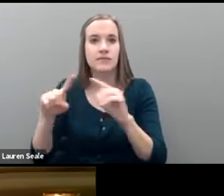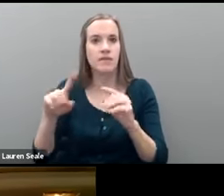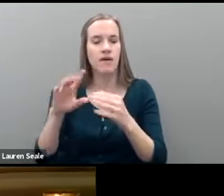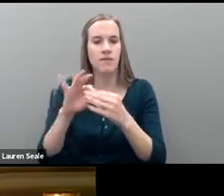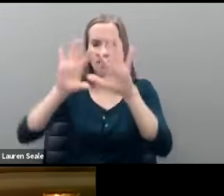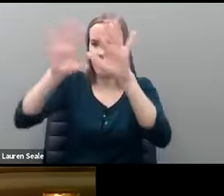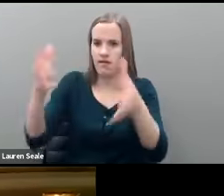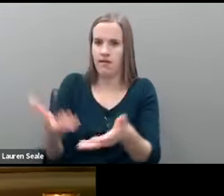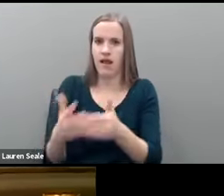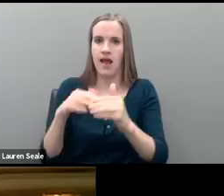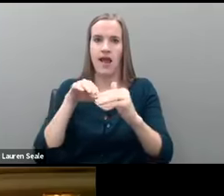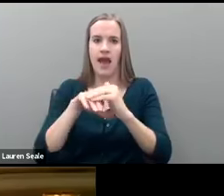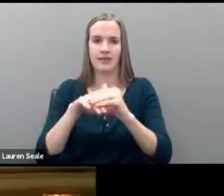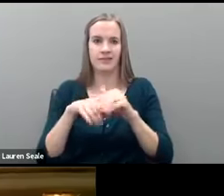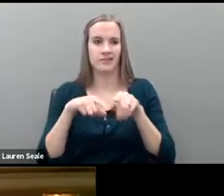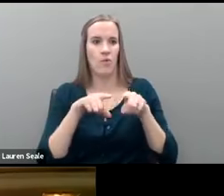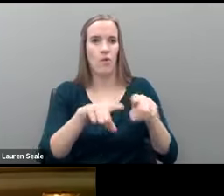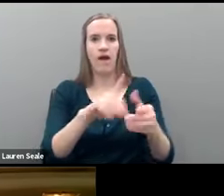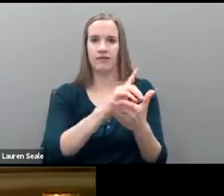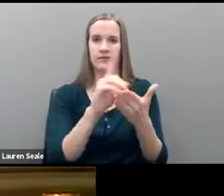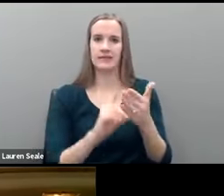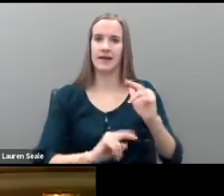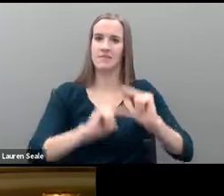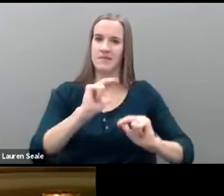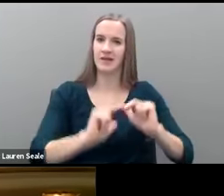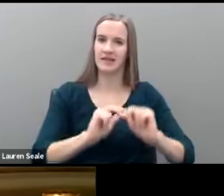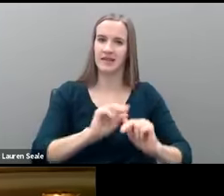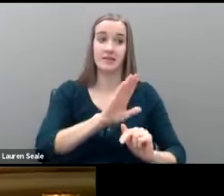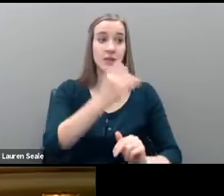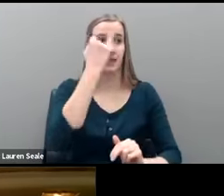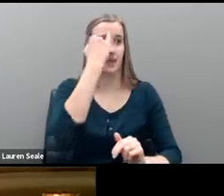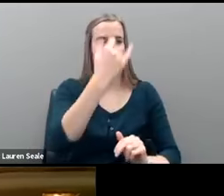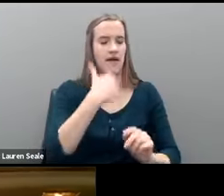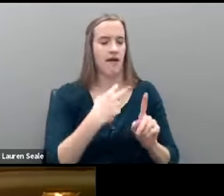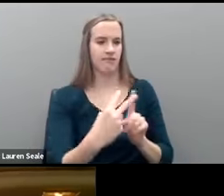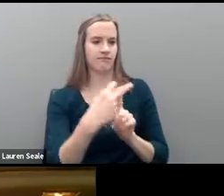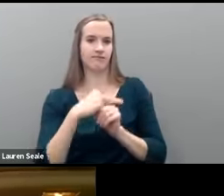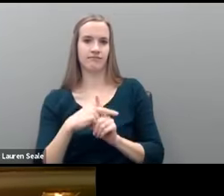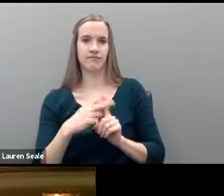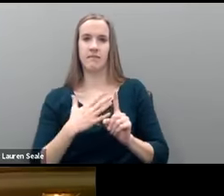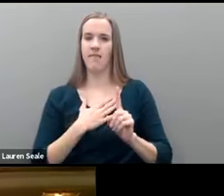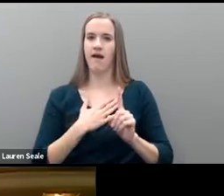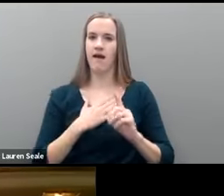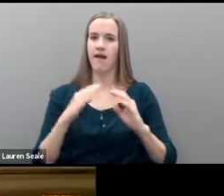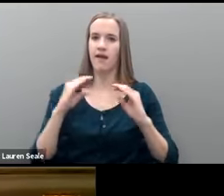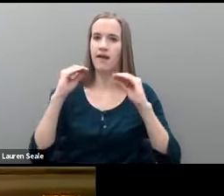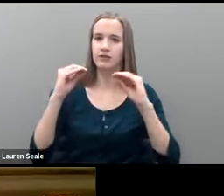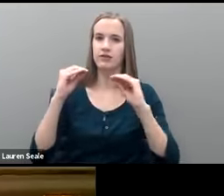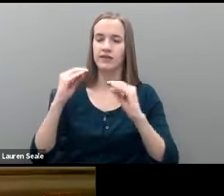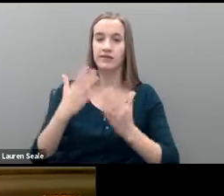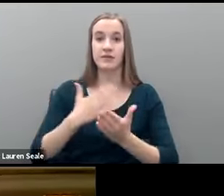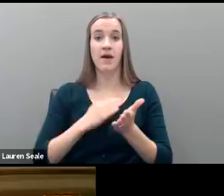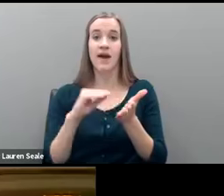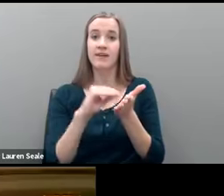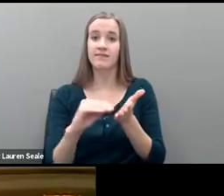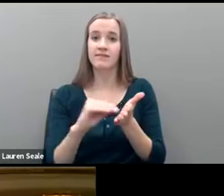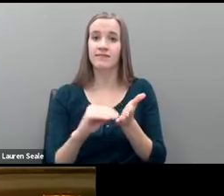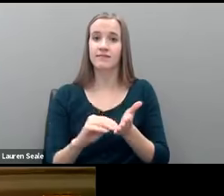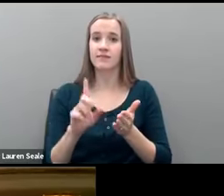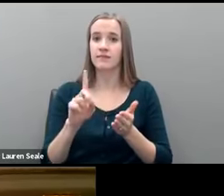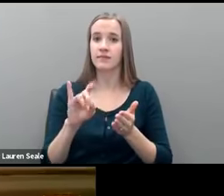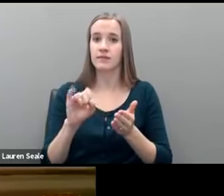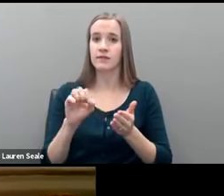I take that into education. And so my dissertation and as my dissertation and